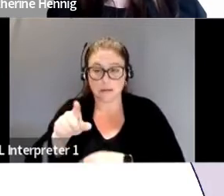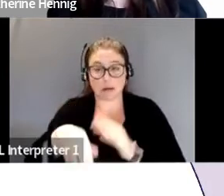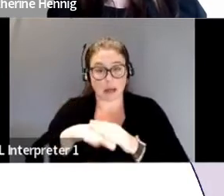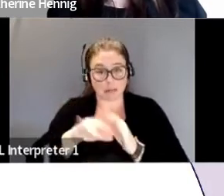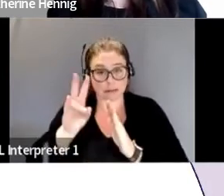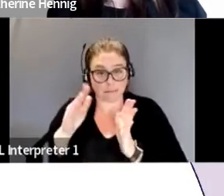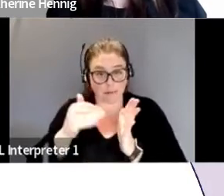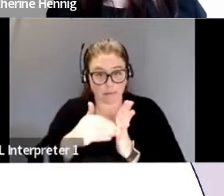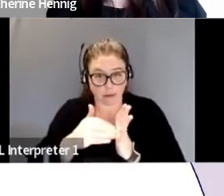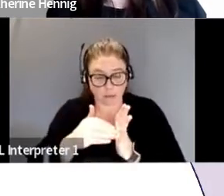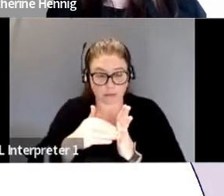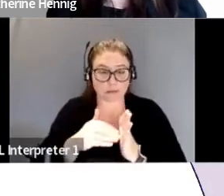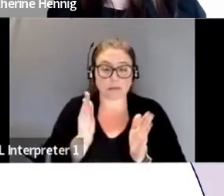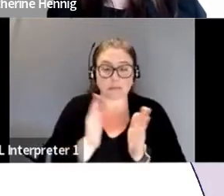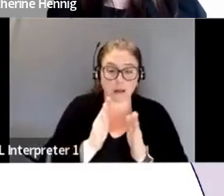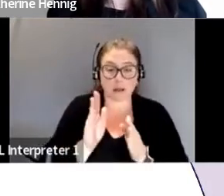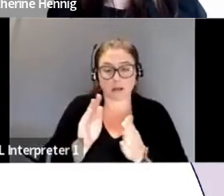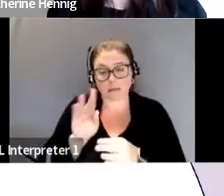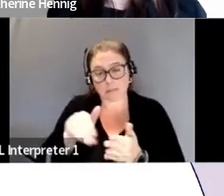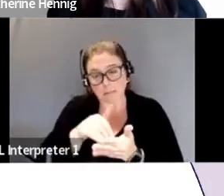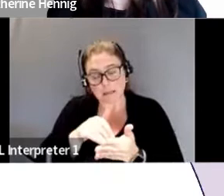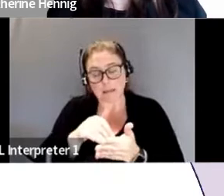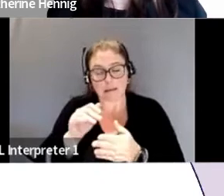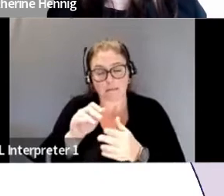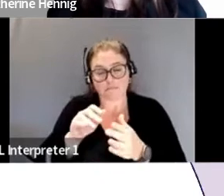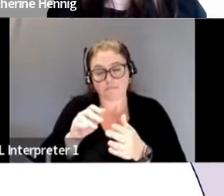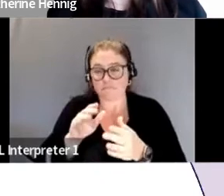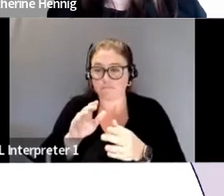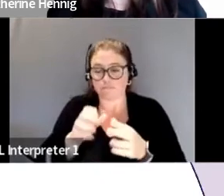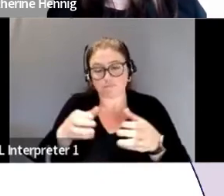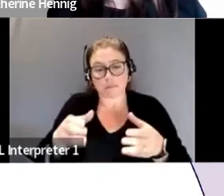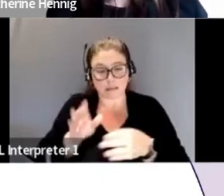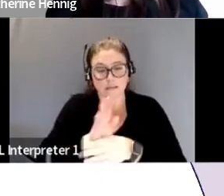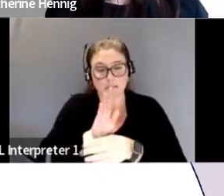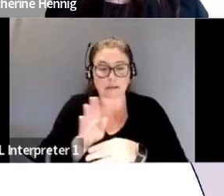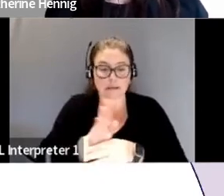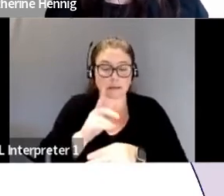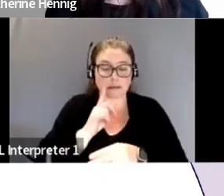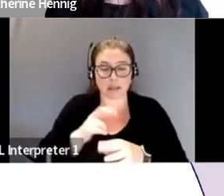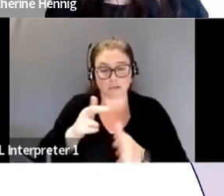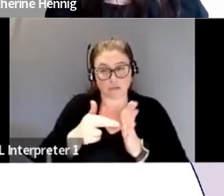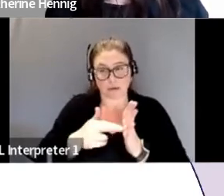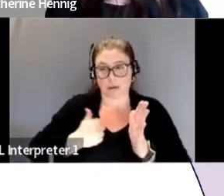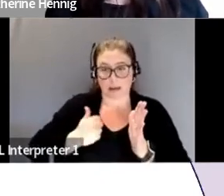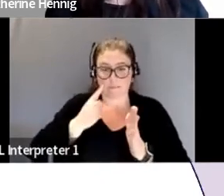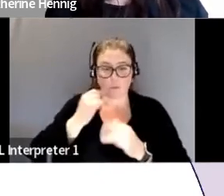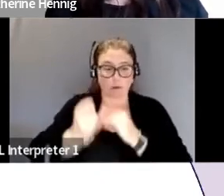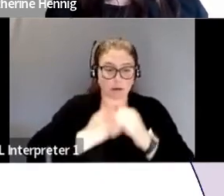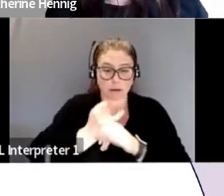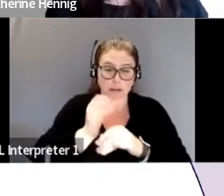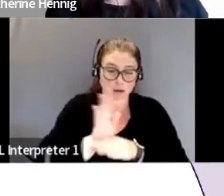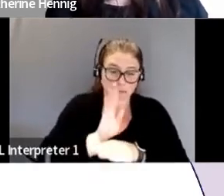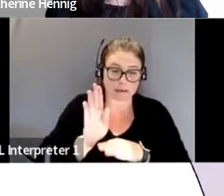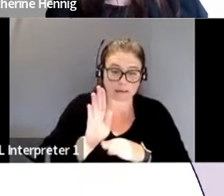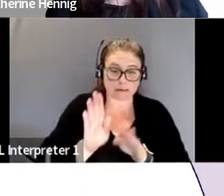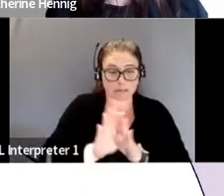medium-sized enterprises that are registered in Canada for international business development activities. The eligibility for this is also